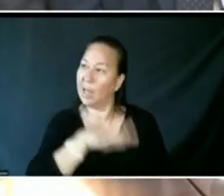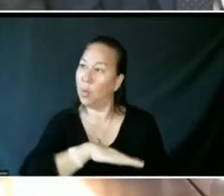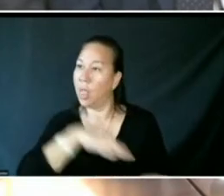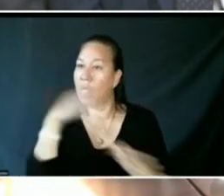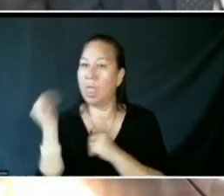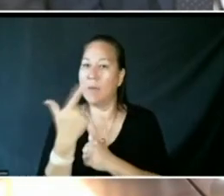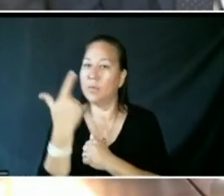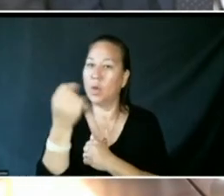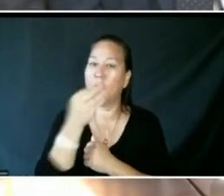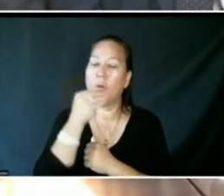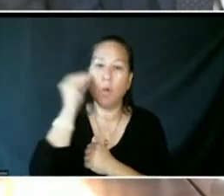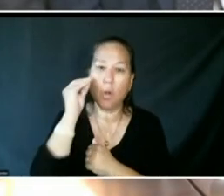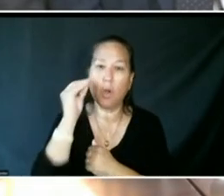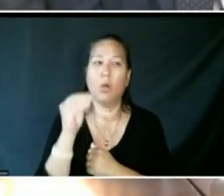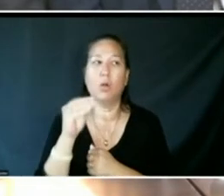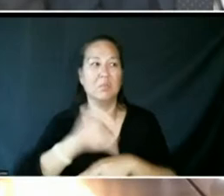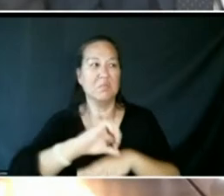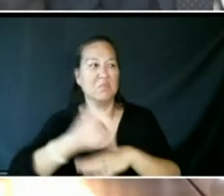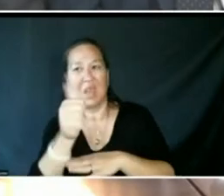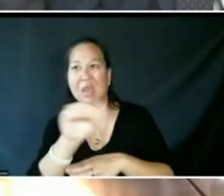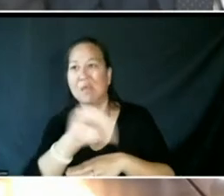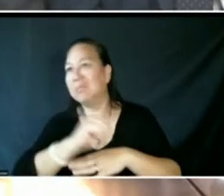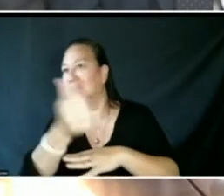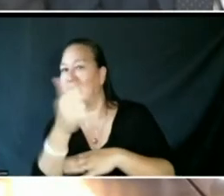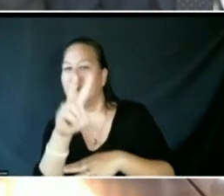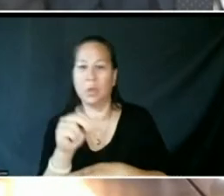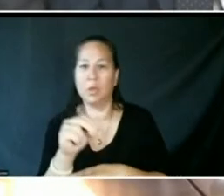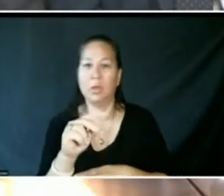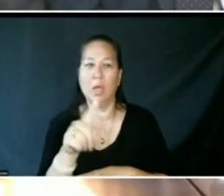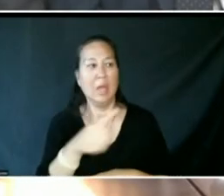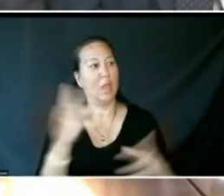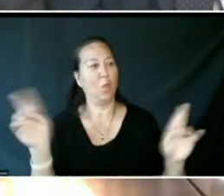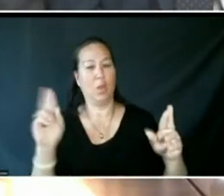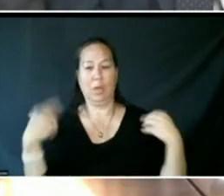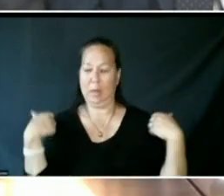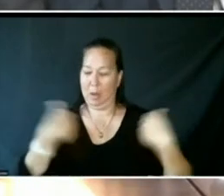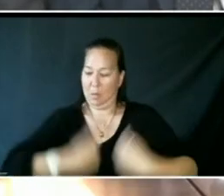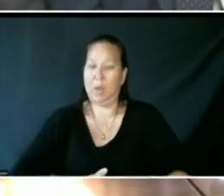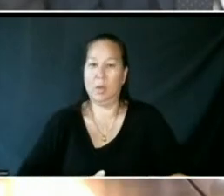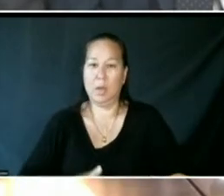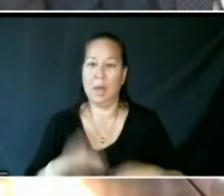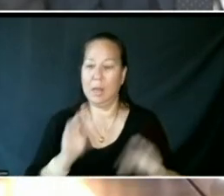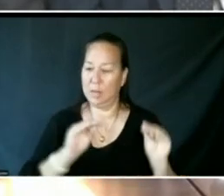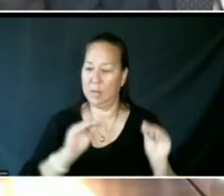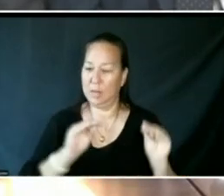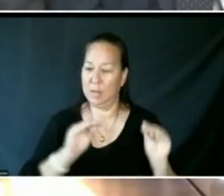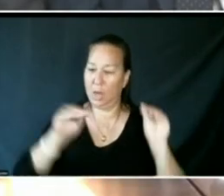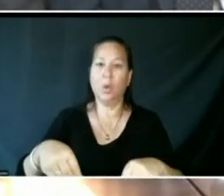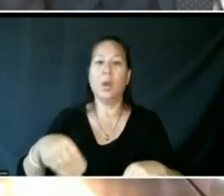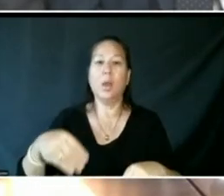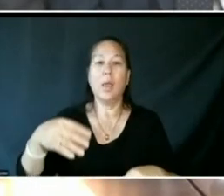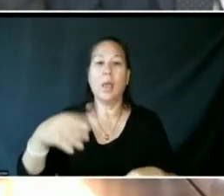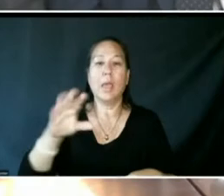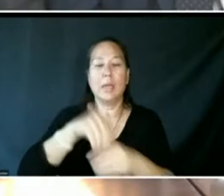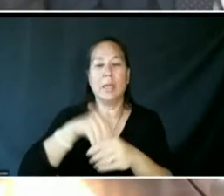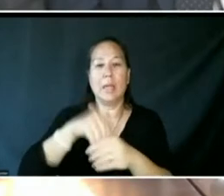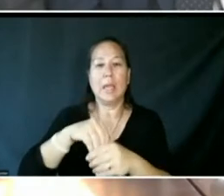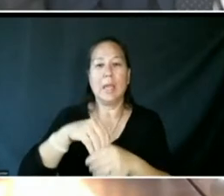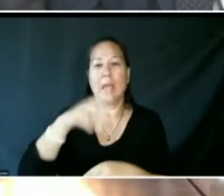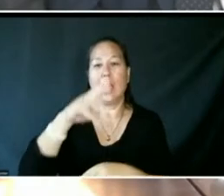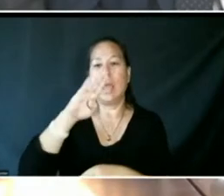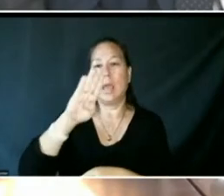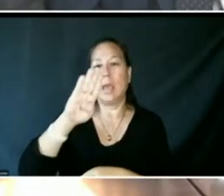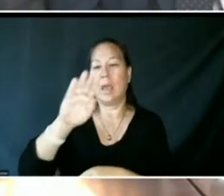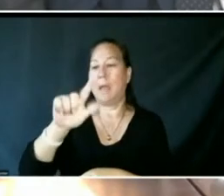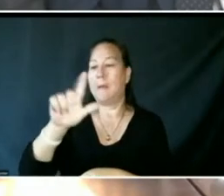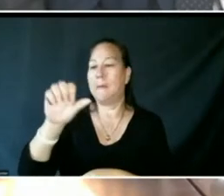on their coats. They're putting ballots that are prepared to be scanned into ballot carriers that are then sealed with tamper-proof seals